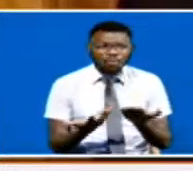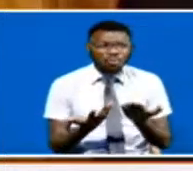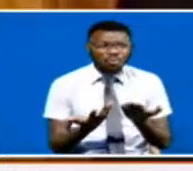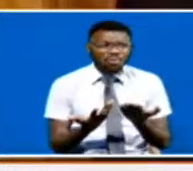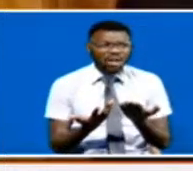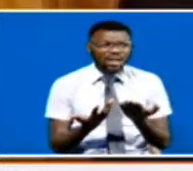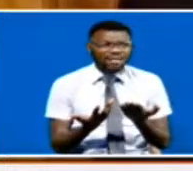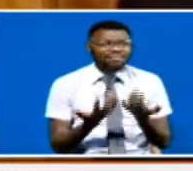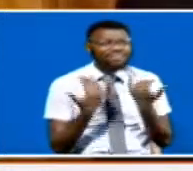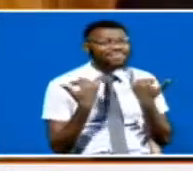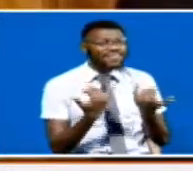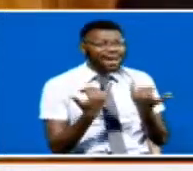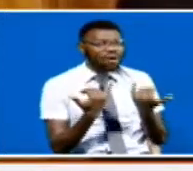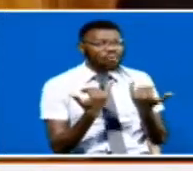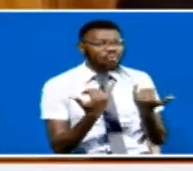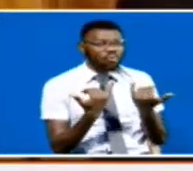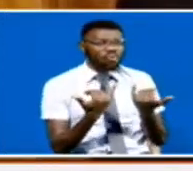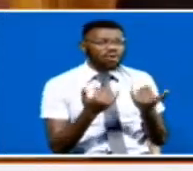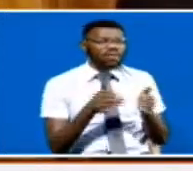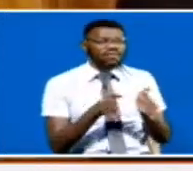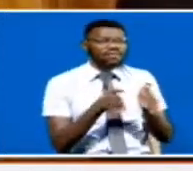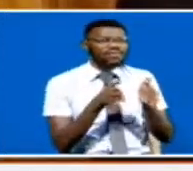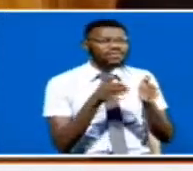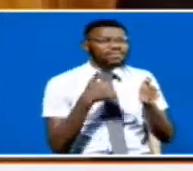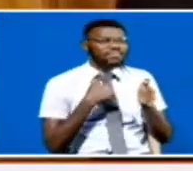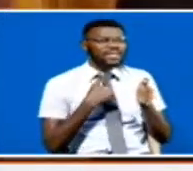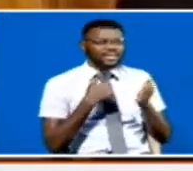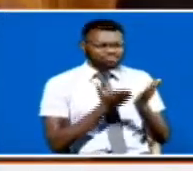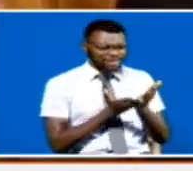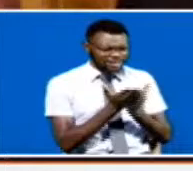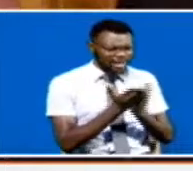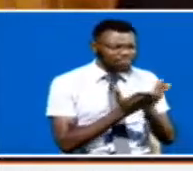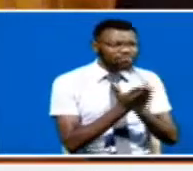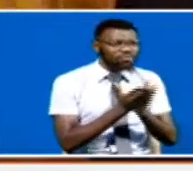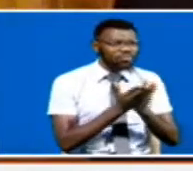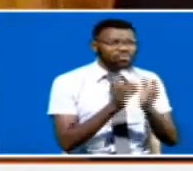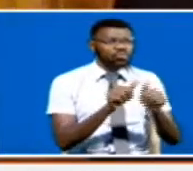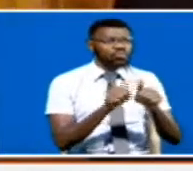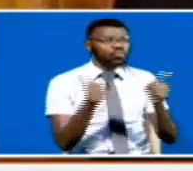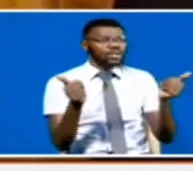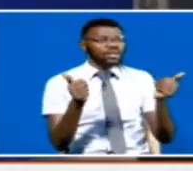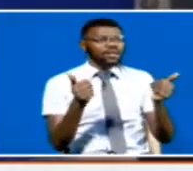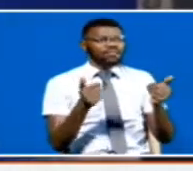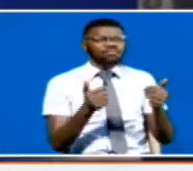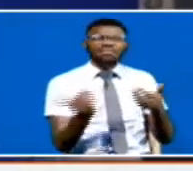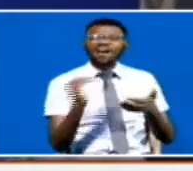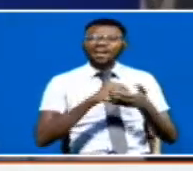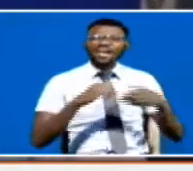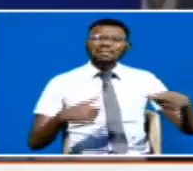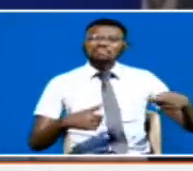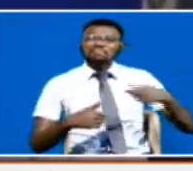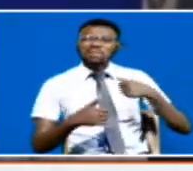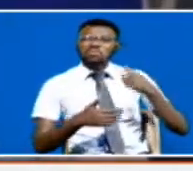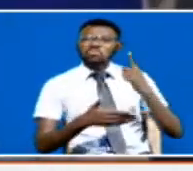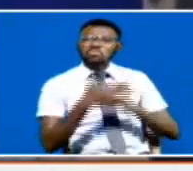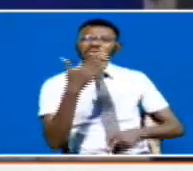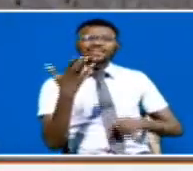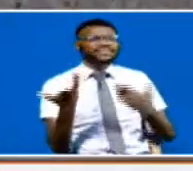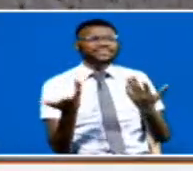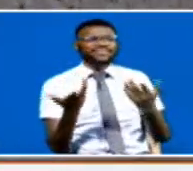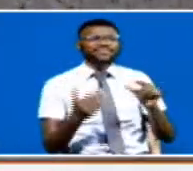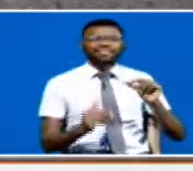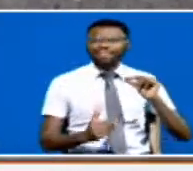Therefore, is this how a person who observes you well, is this how you repay that person? This is contrary to